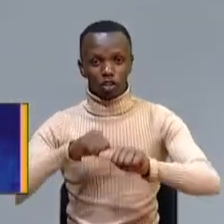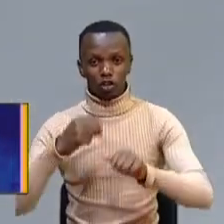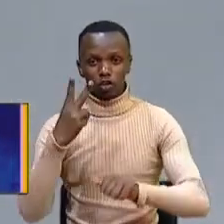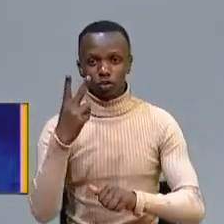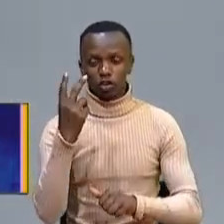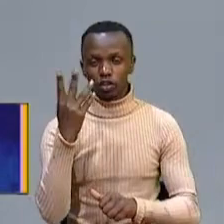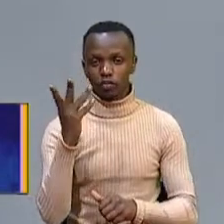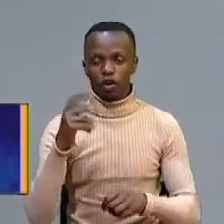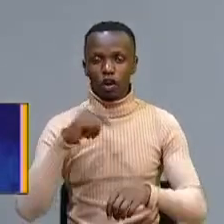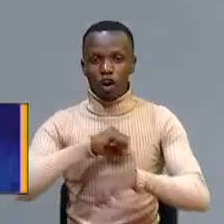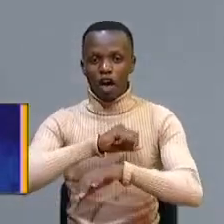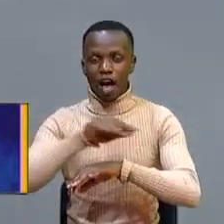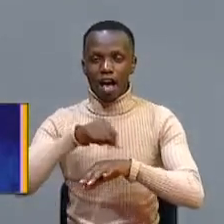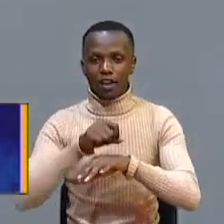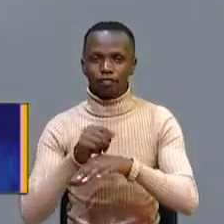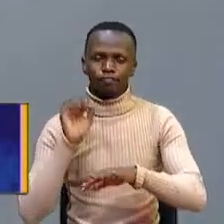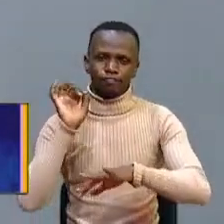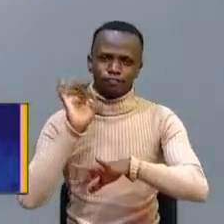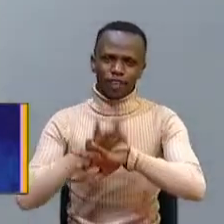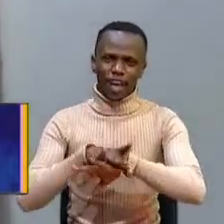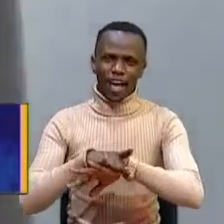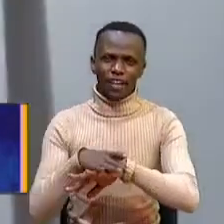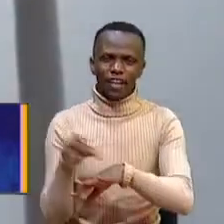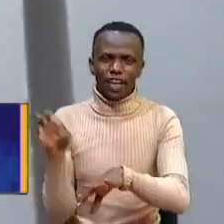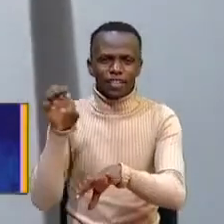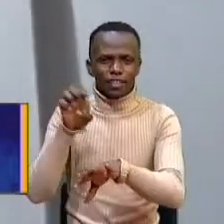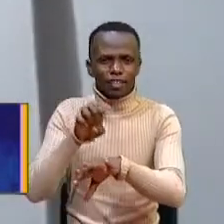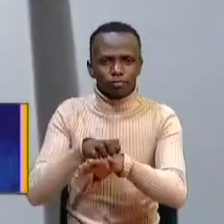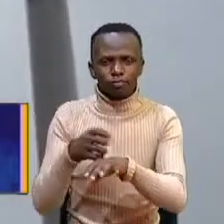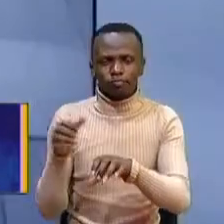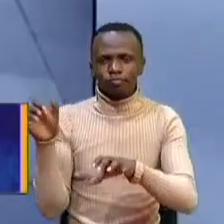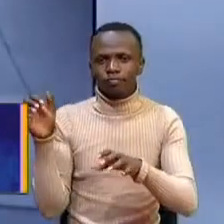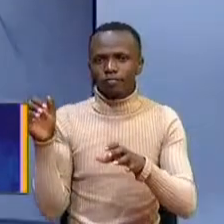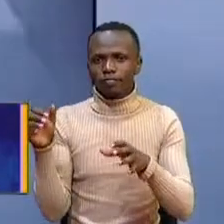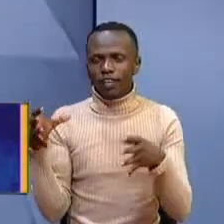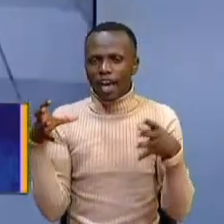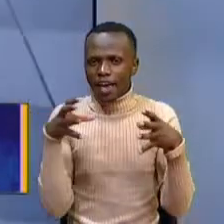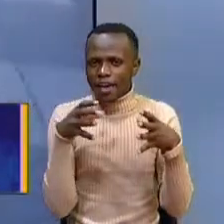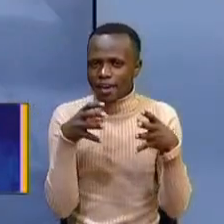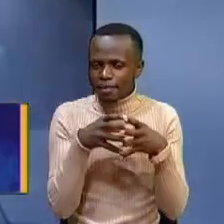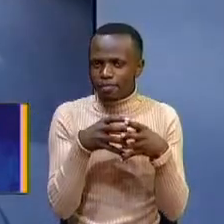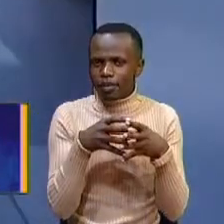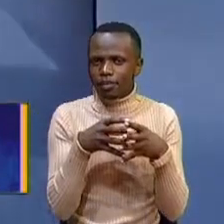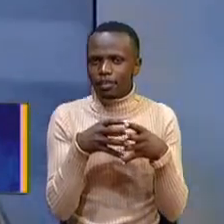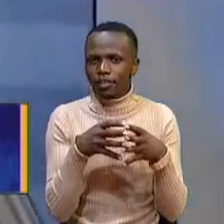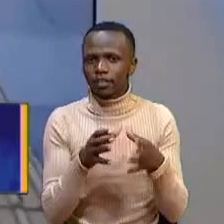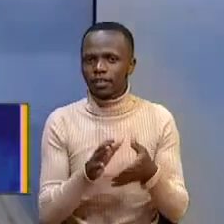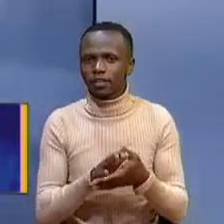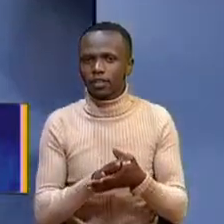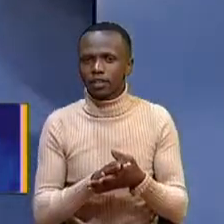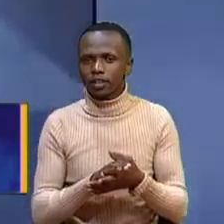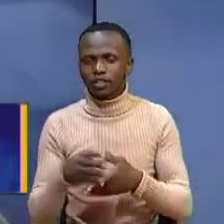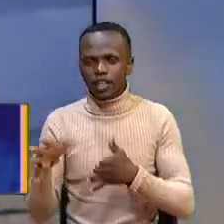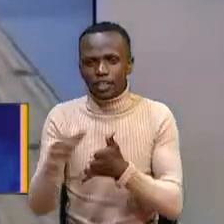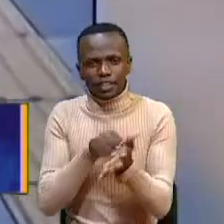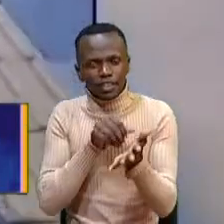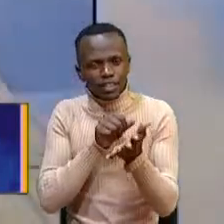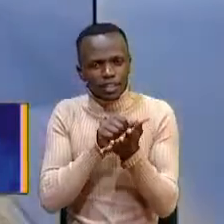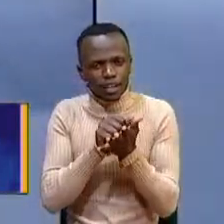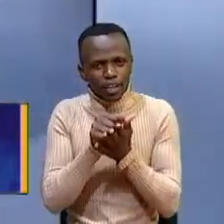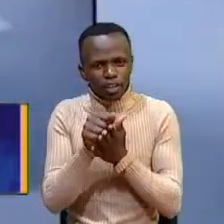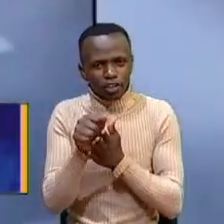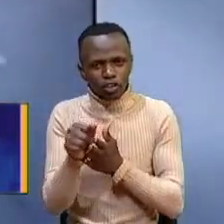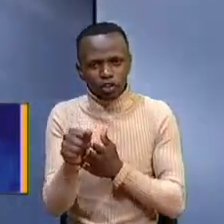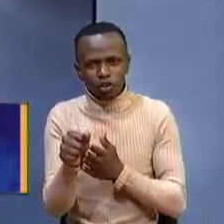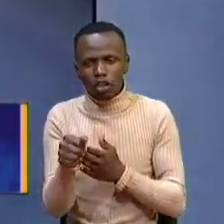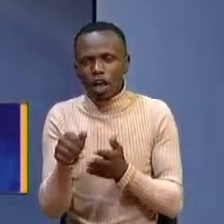hours earlier highlighted the destabilizing impact of Pyongyang's unlawful weapon of mass destruction and ballistic